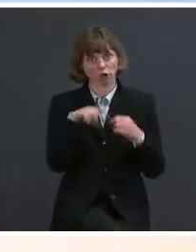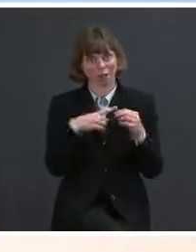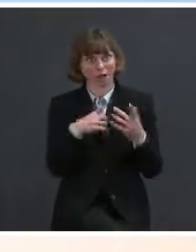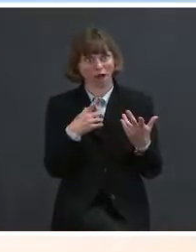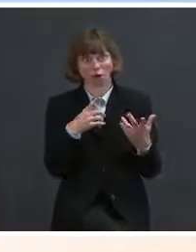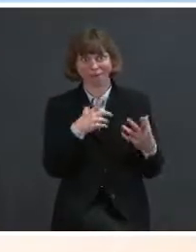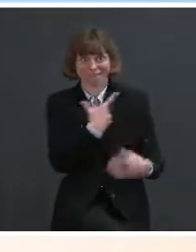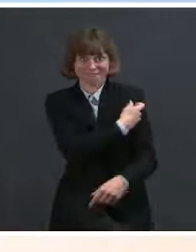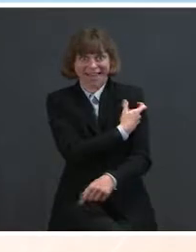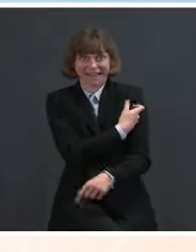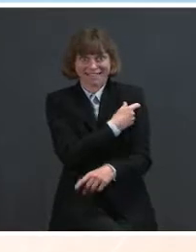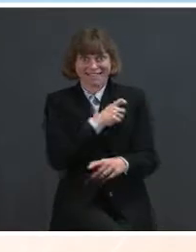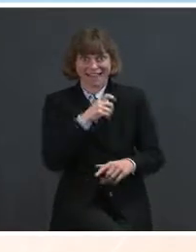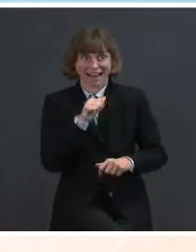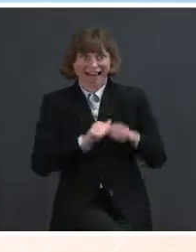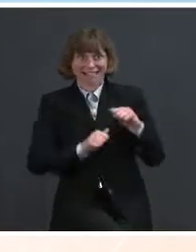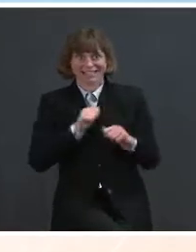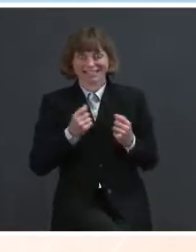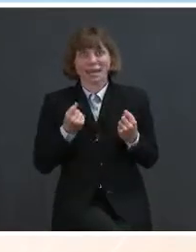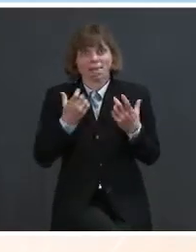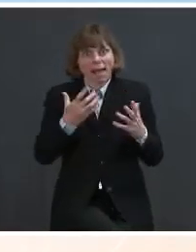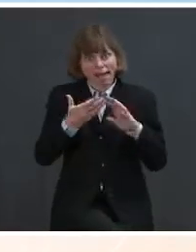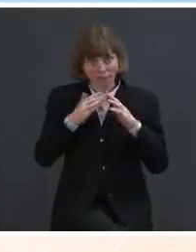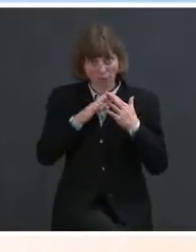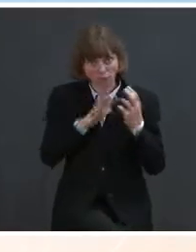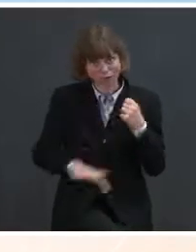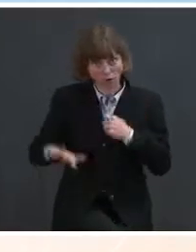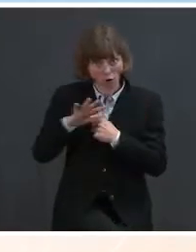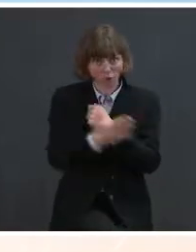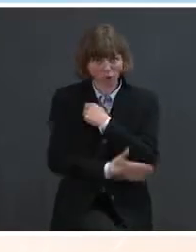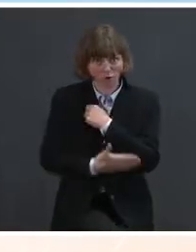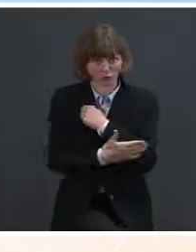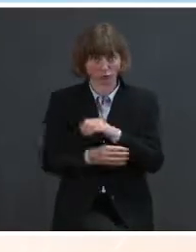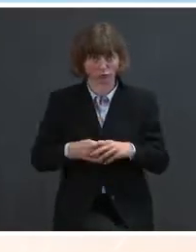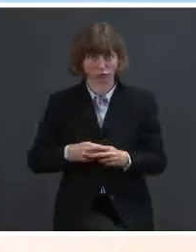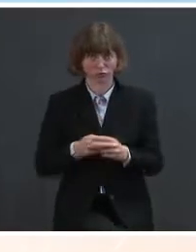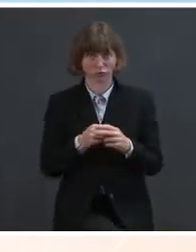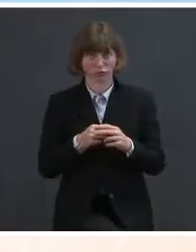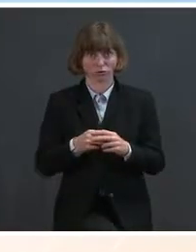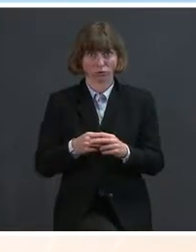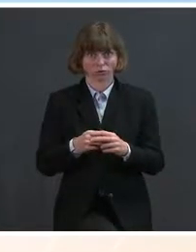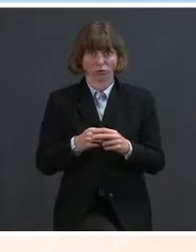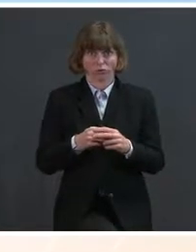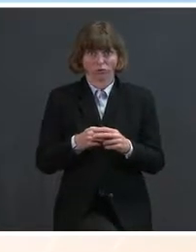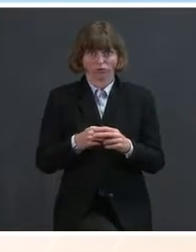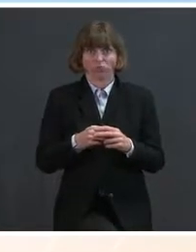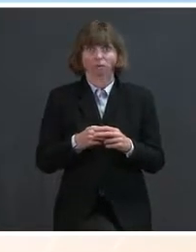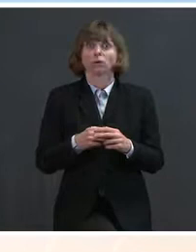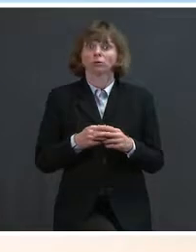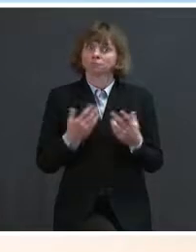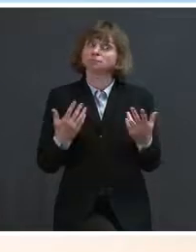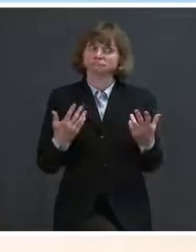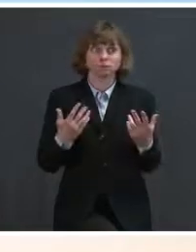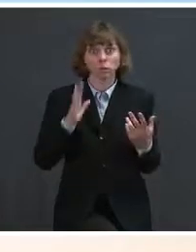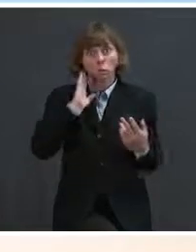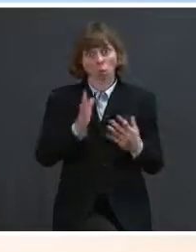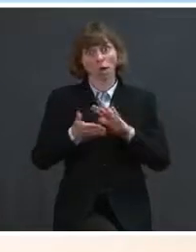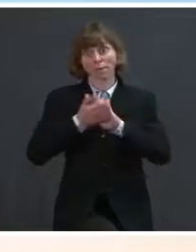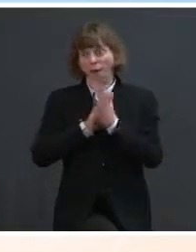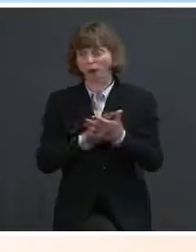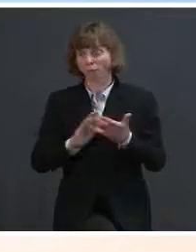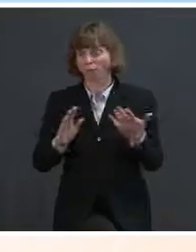in many communities across the country because we are going to get to the point, clearly, where we